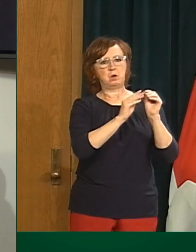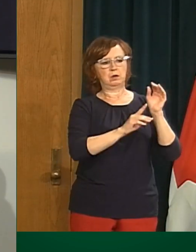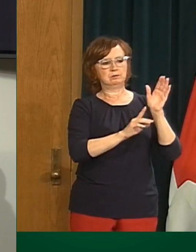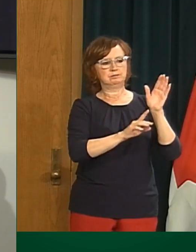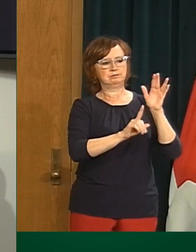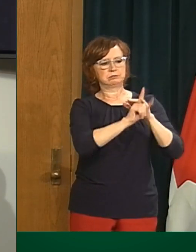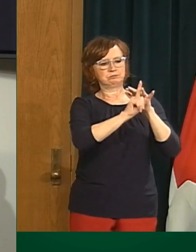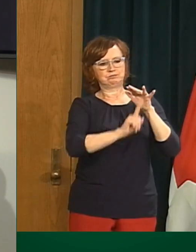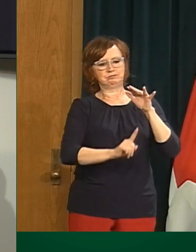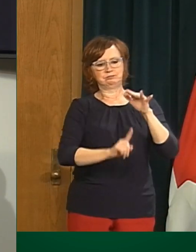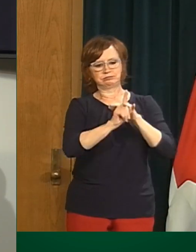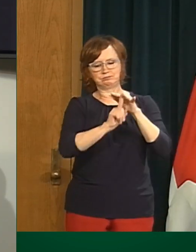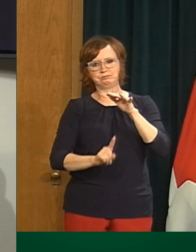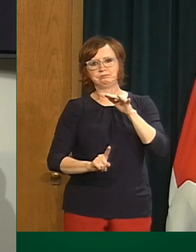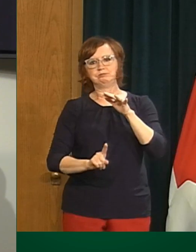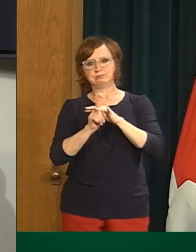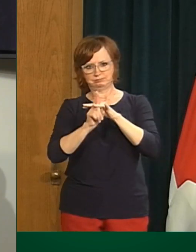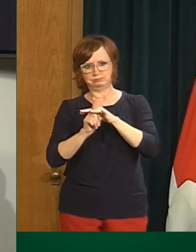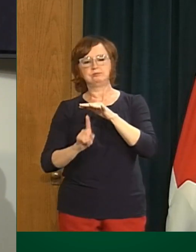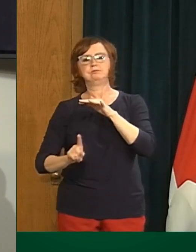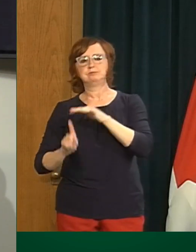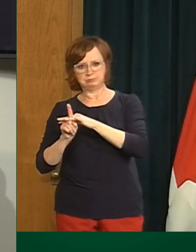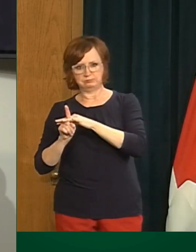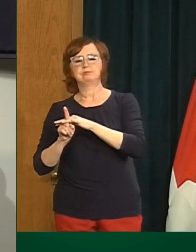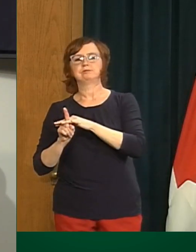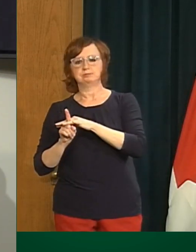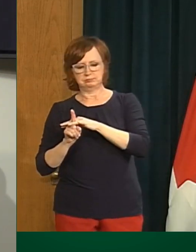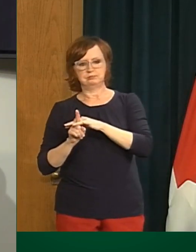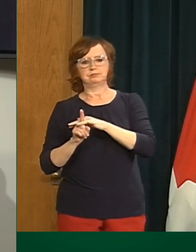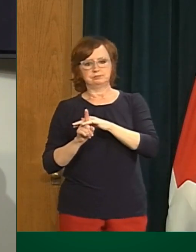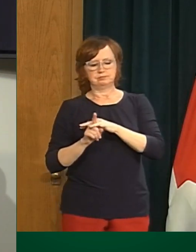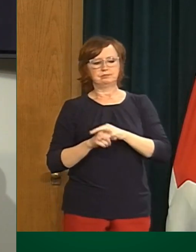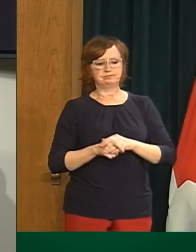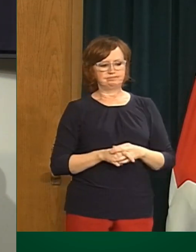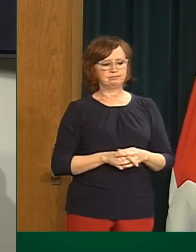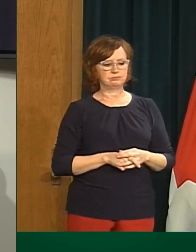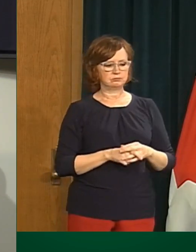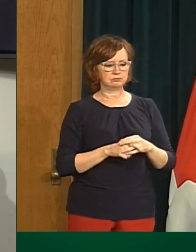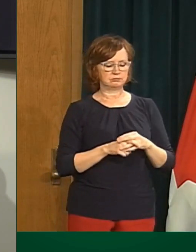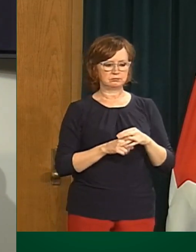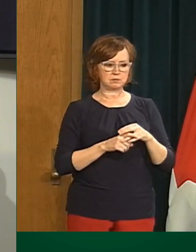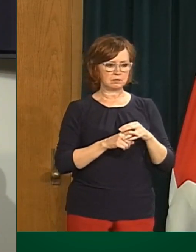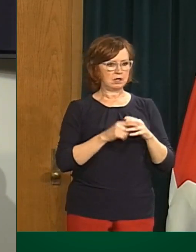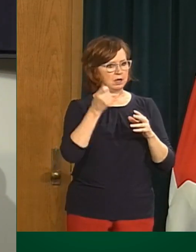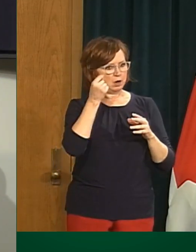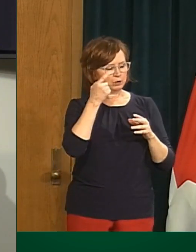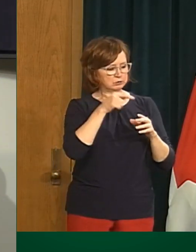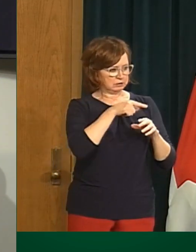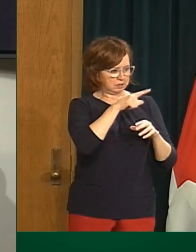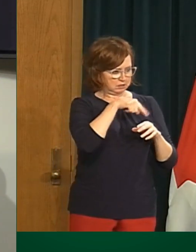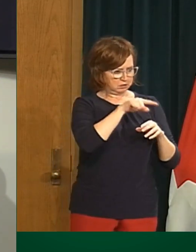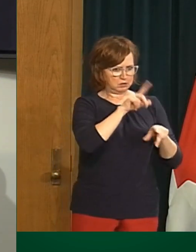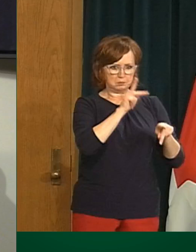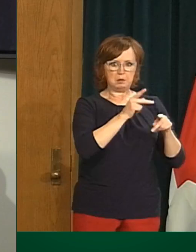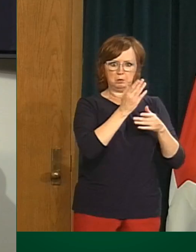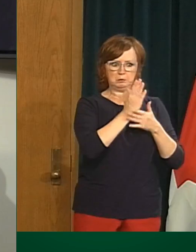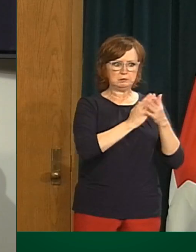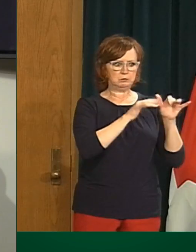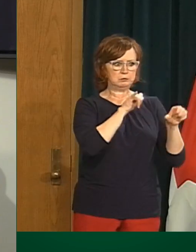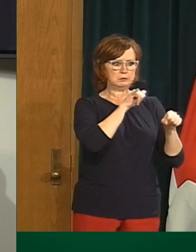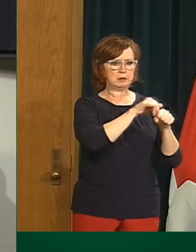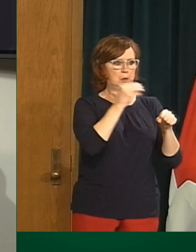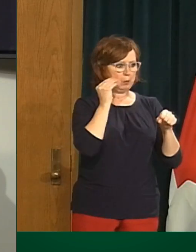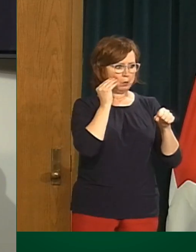positive cases. And we are, in the same time, during this home isolation process, we